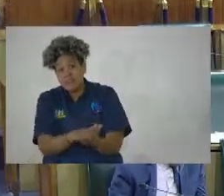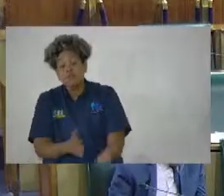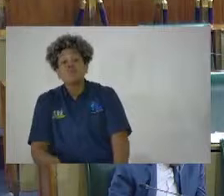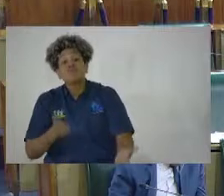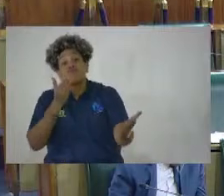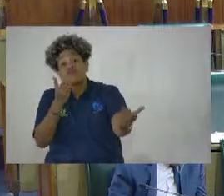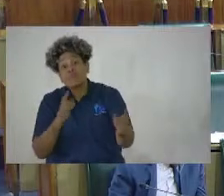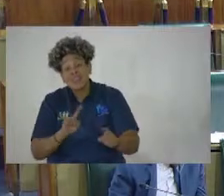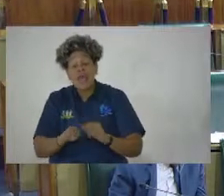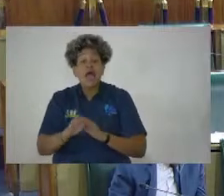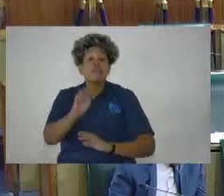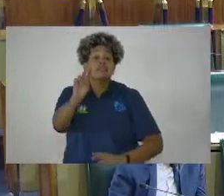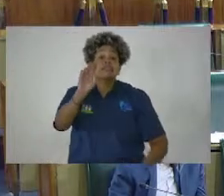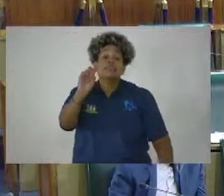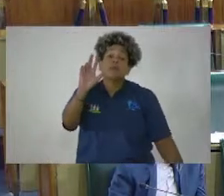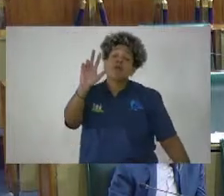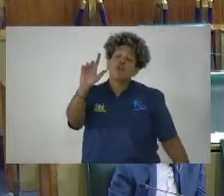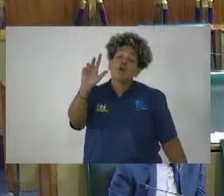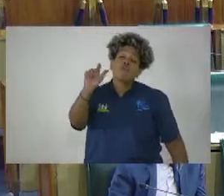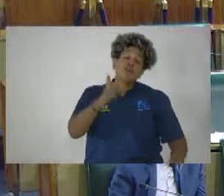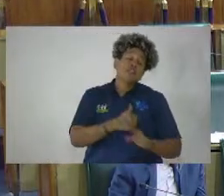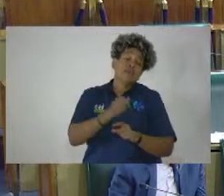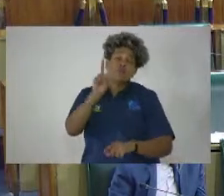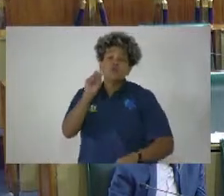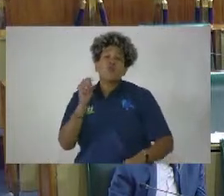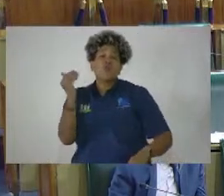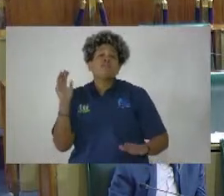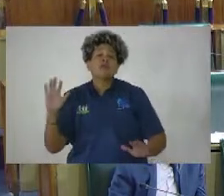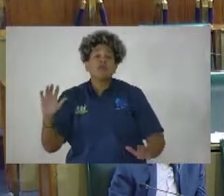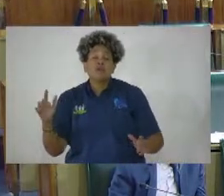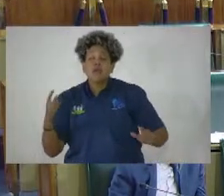And December 31st of 2015,